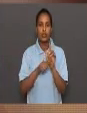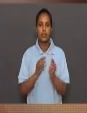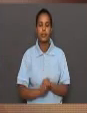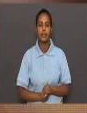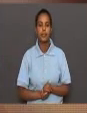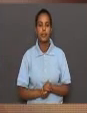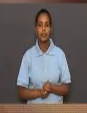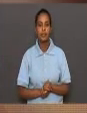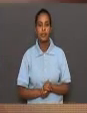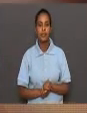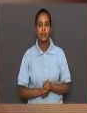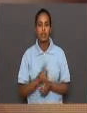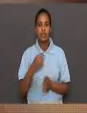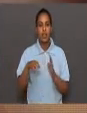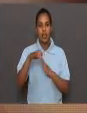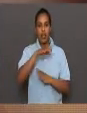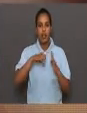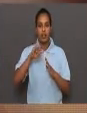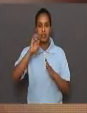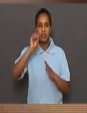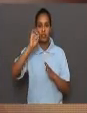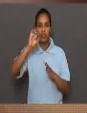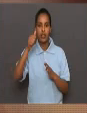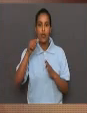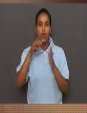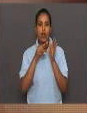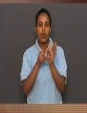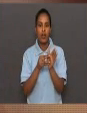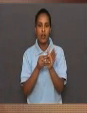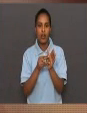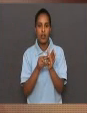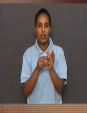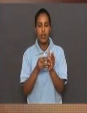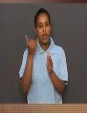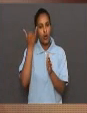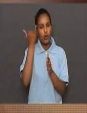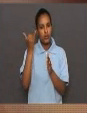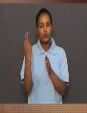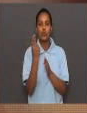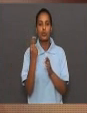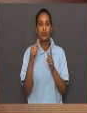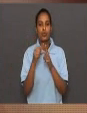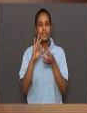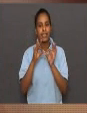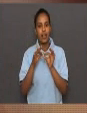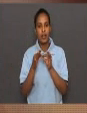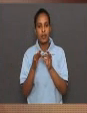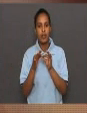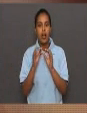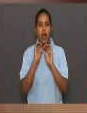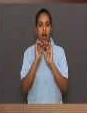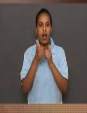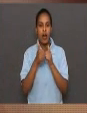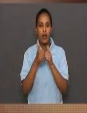ions. The electron sea model is a concept used to